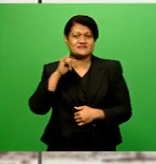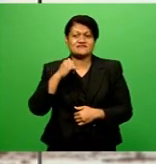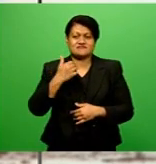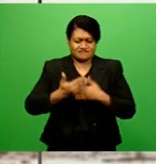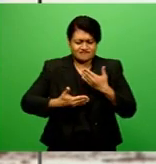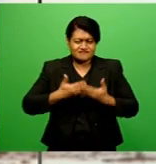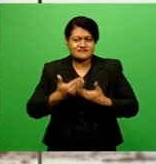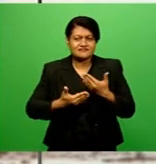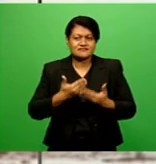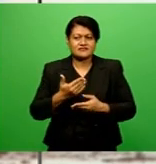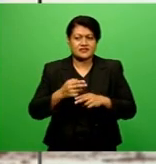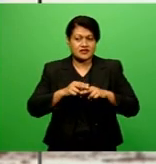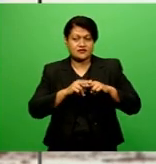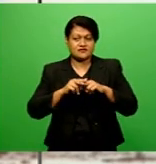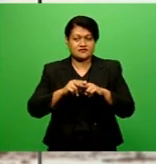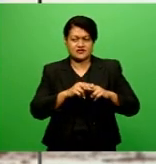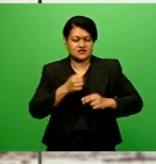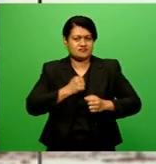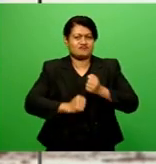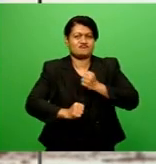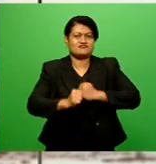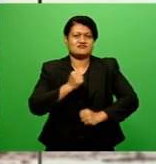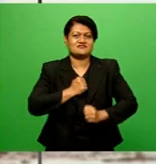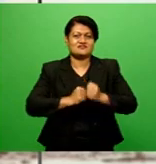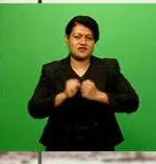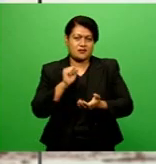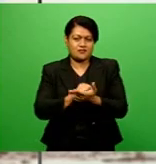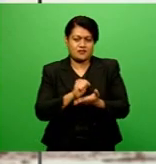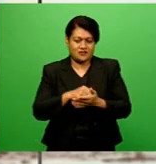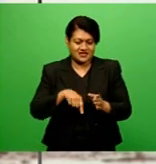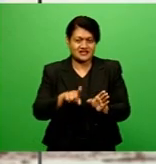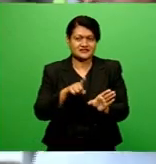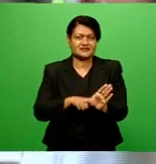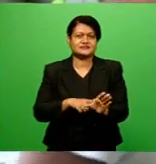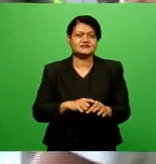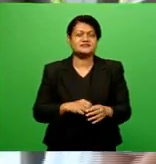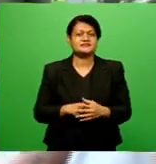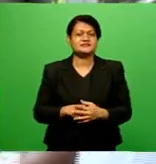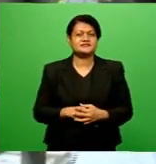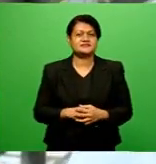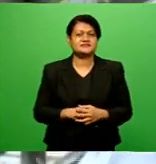suffered immensely this year. Kelly Vadala reports.